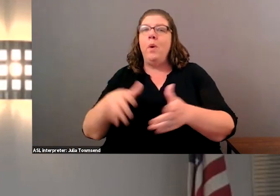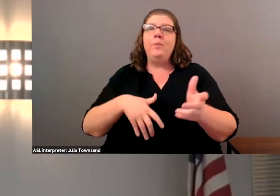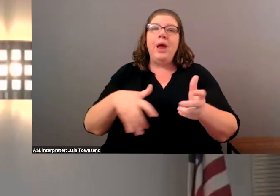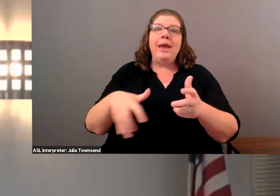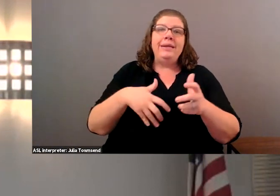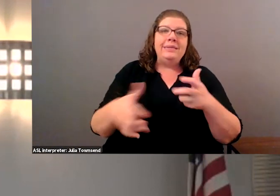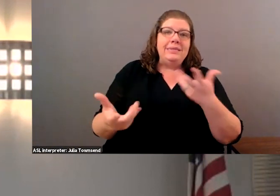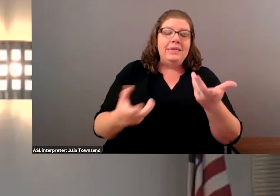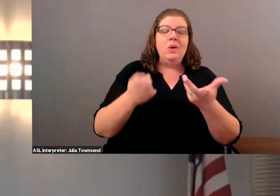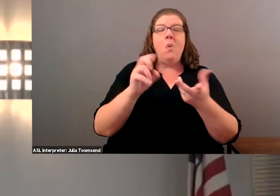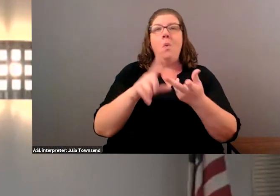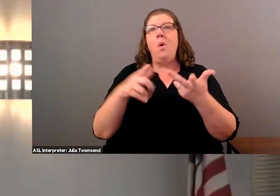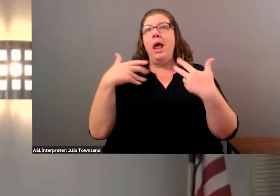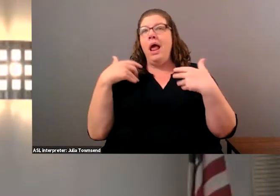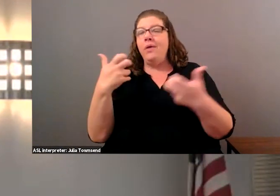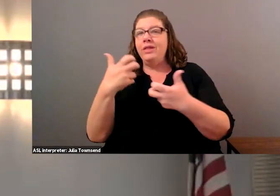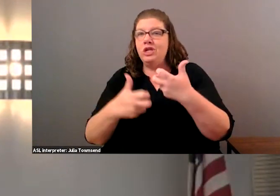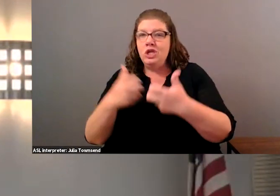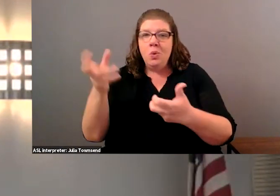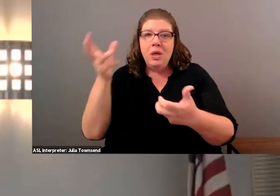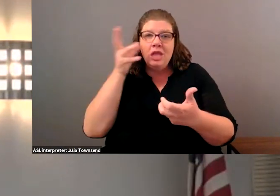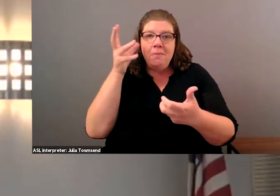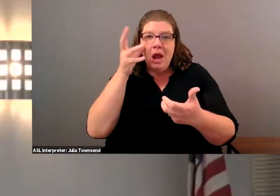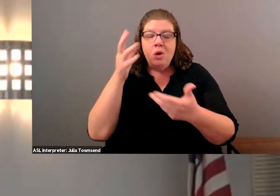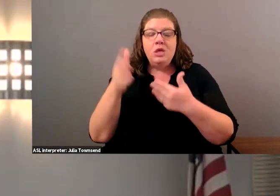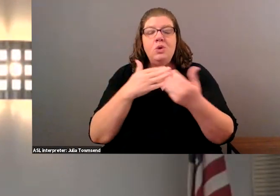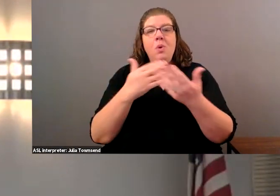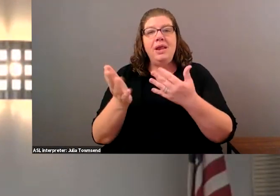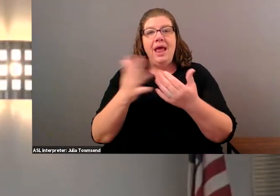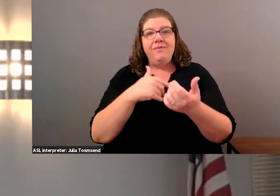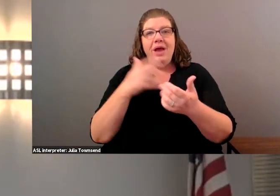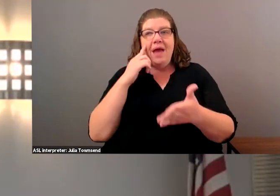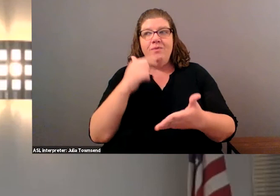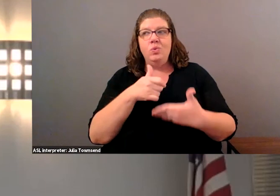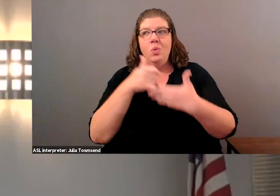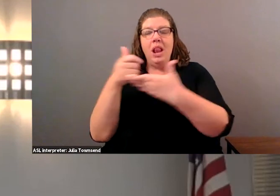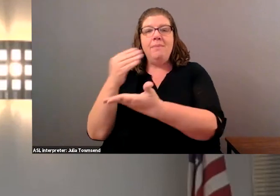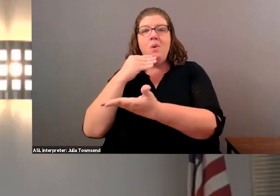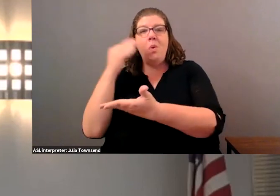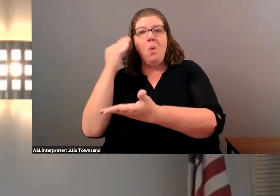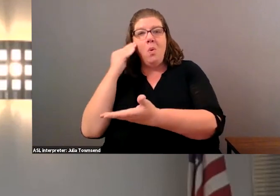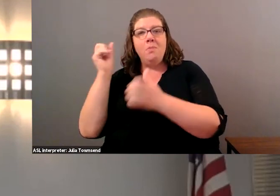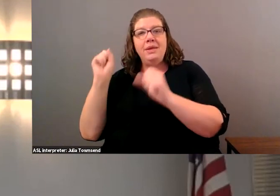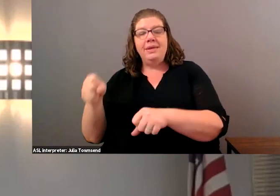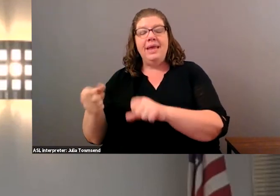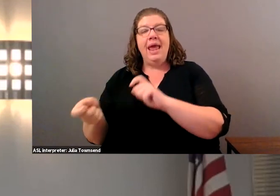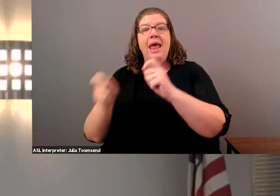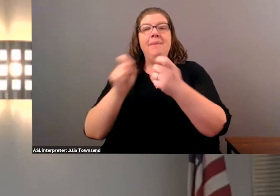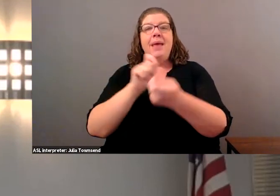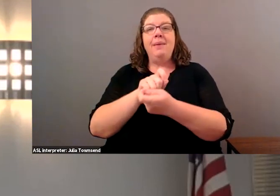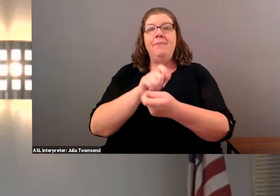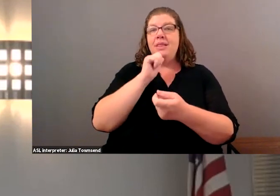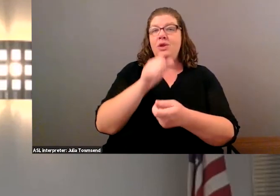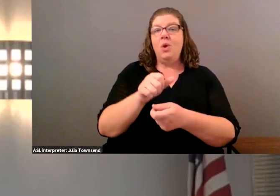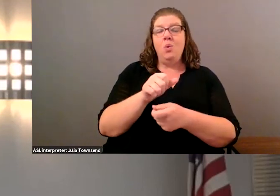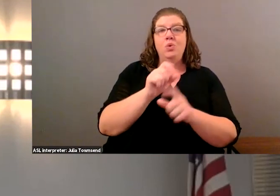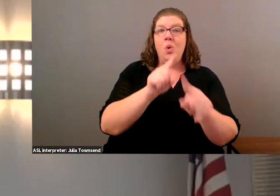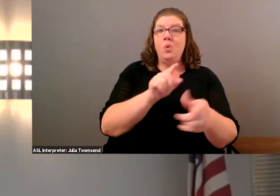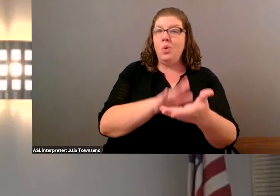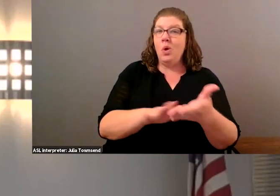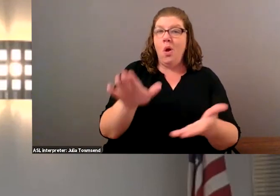pregnancy, health issues with their parents and whatnot, having to pitch in at home can make it so that they don't go to college and they end up